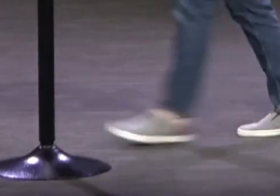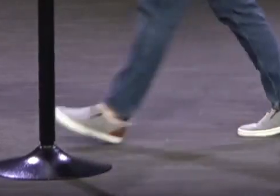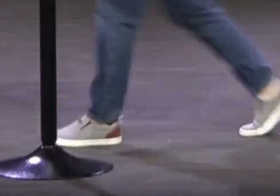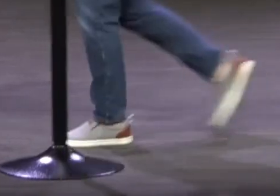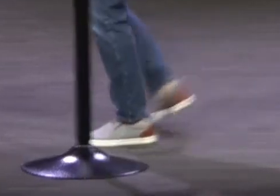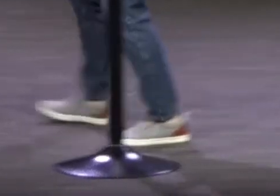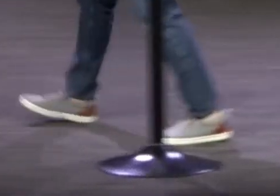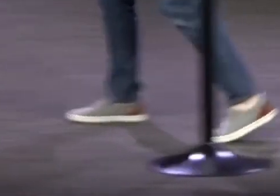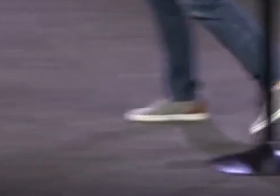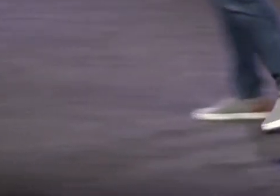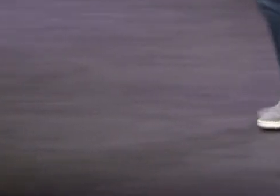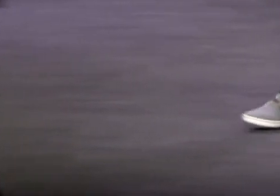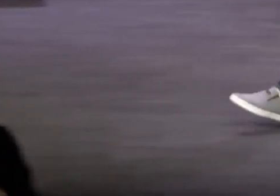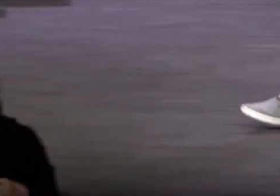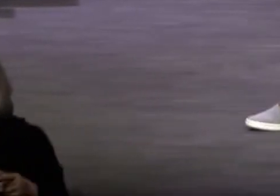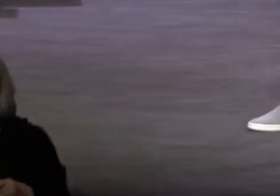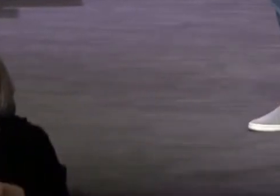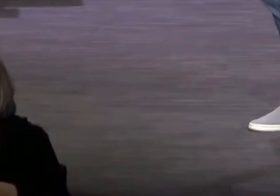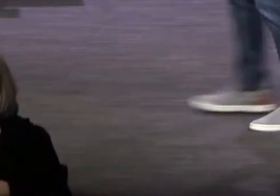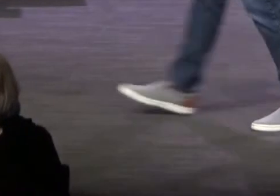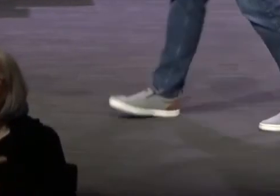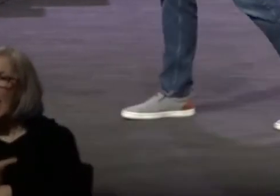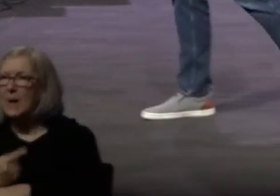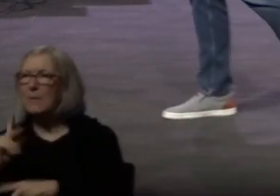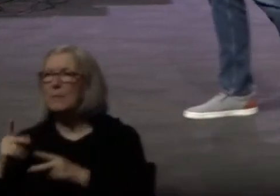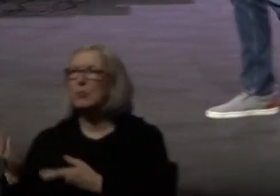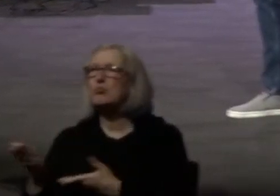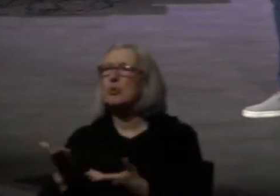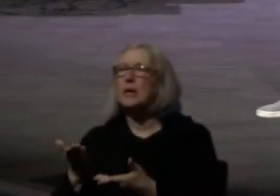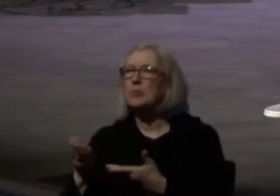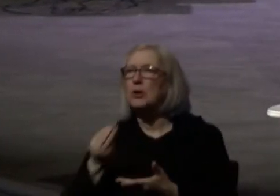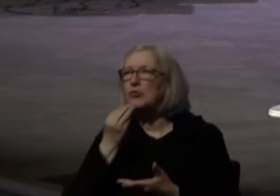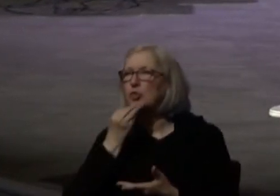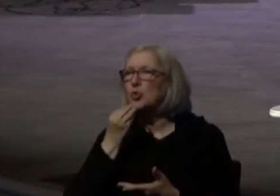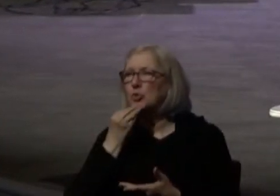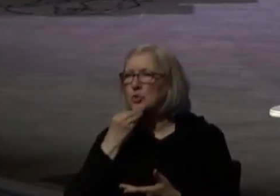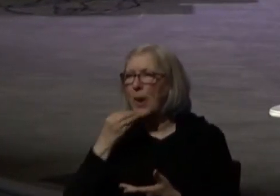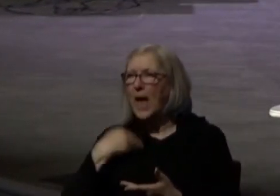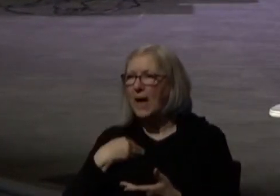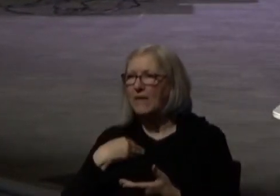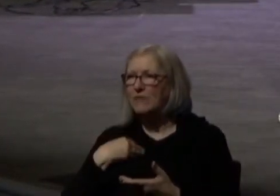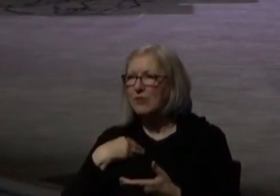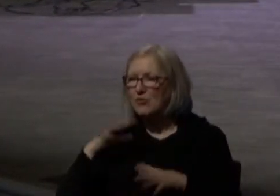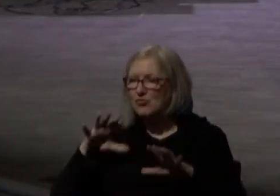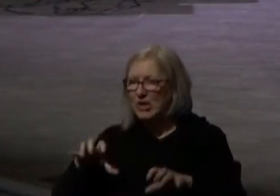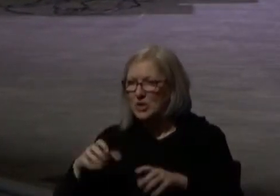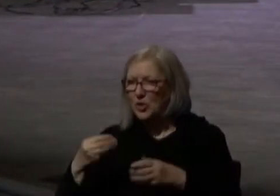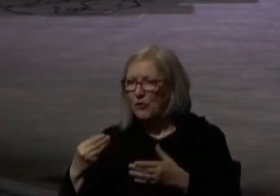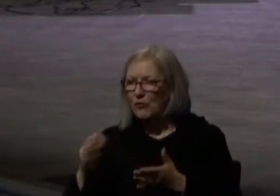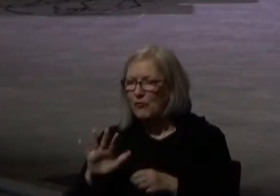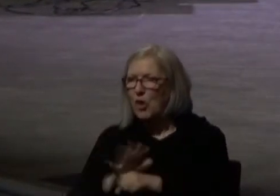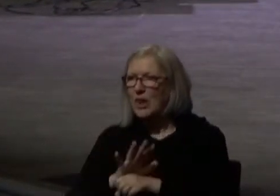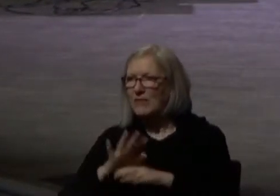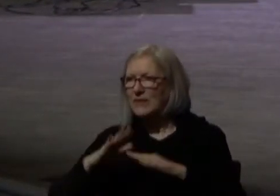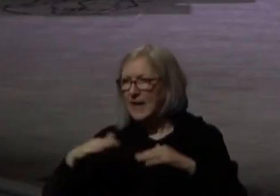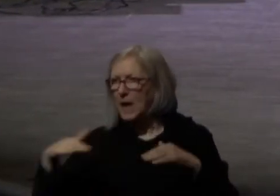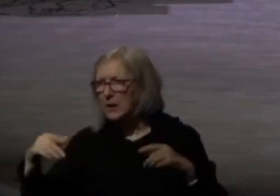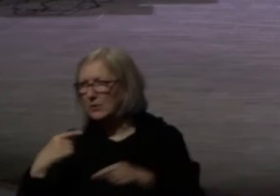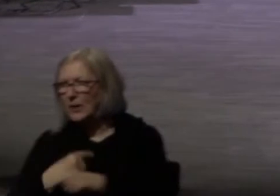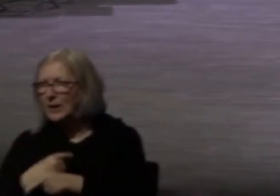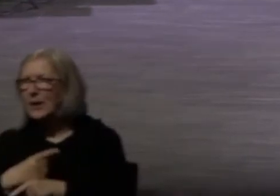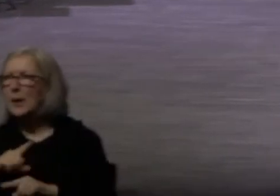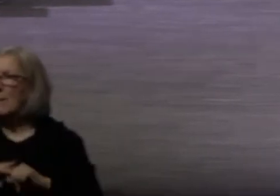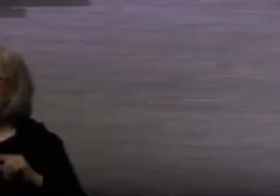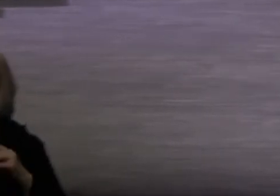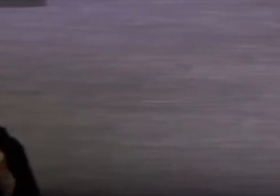day and in that age, the community mourned with you. And when they mourned, I saw this once. It was an amazing